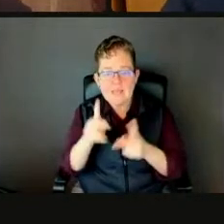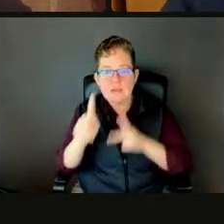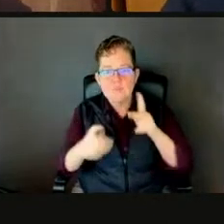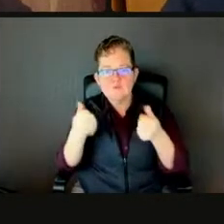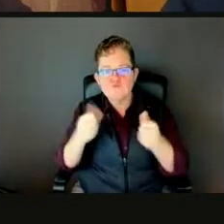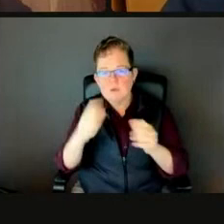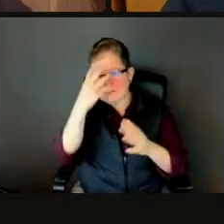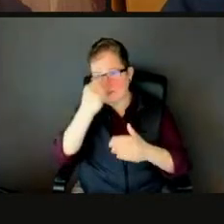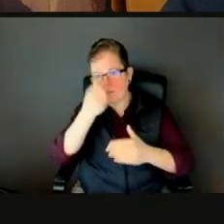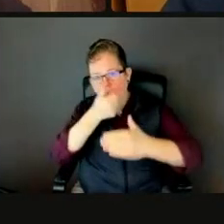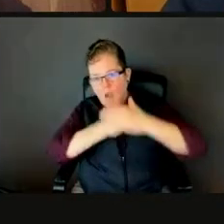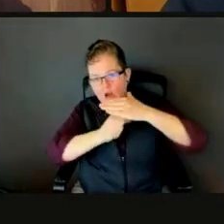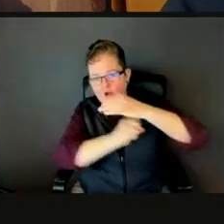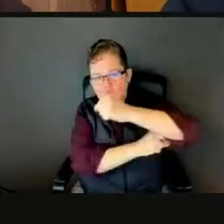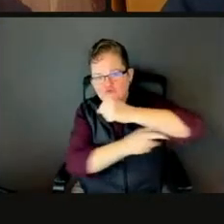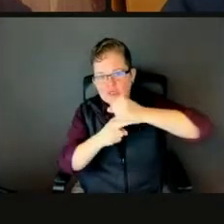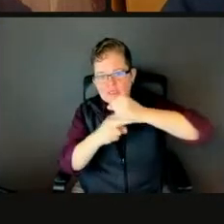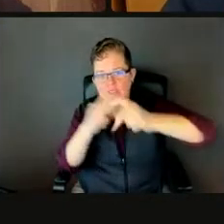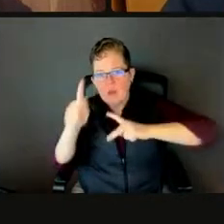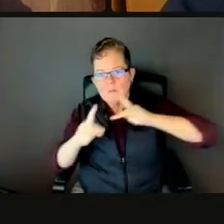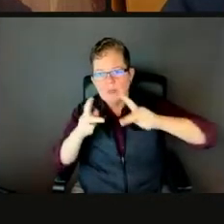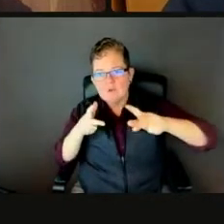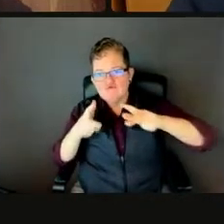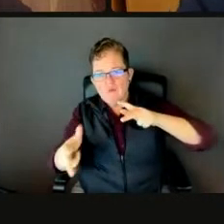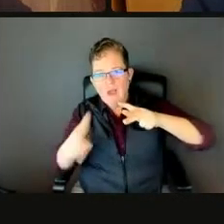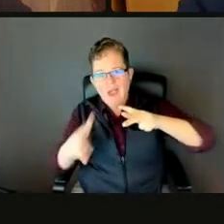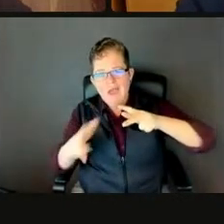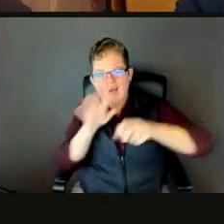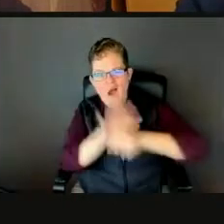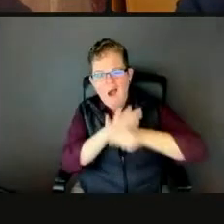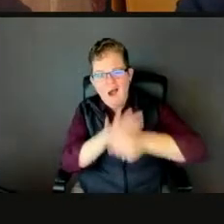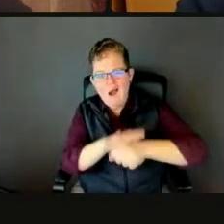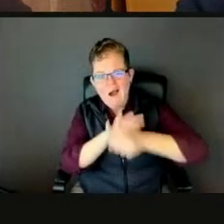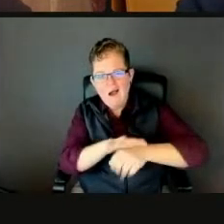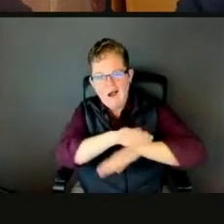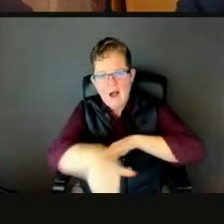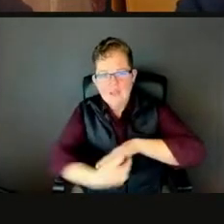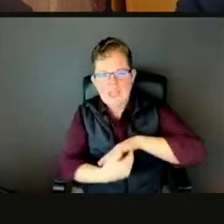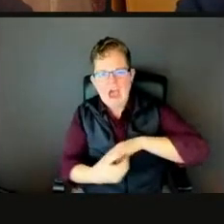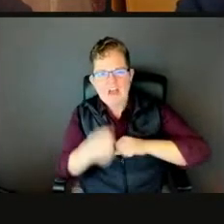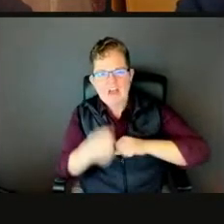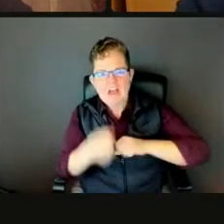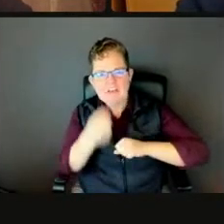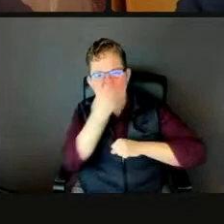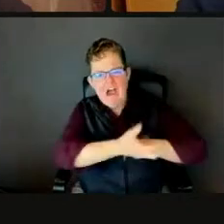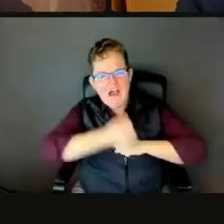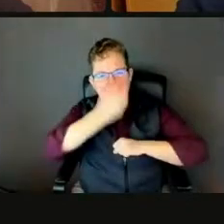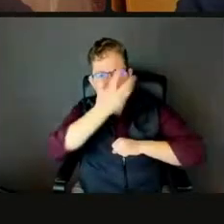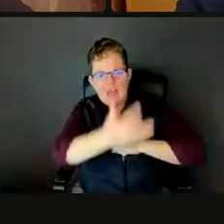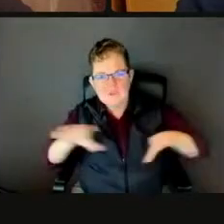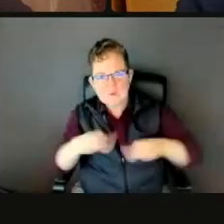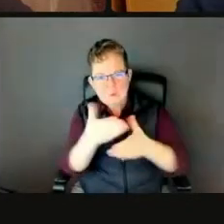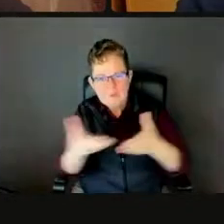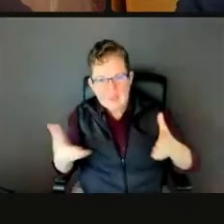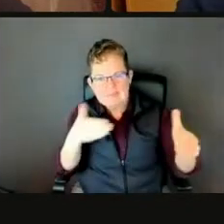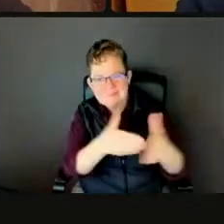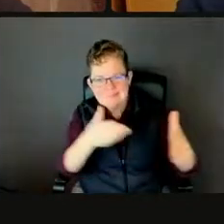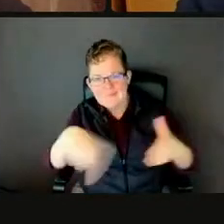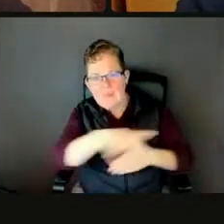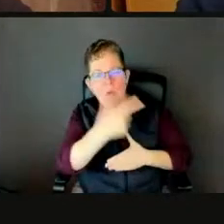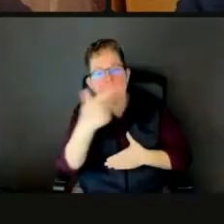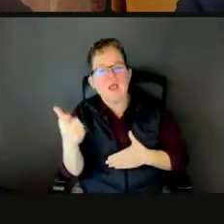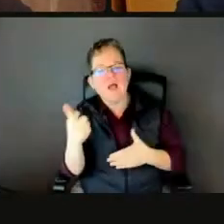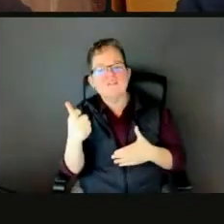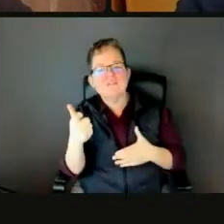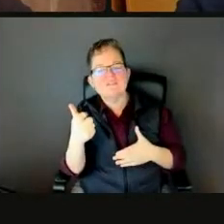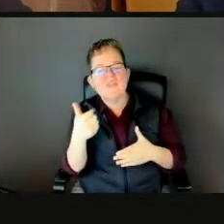under the bridge, and people would drive by, honk all night, say things, do things, you know, because they were